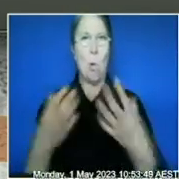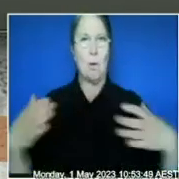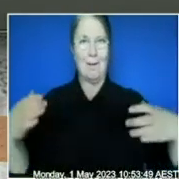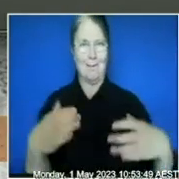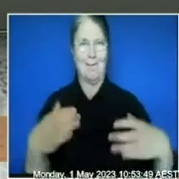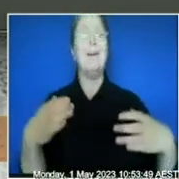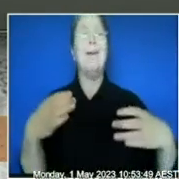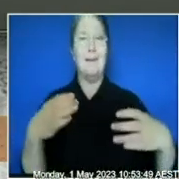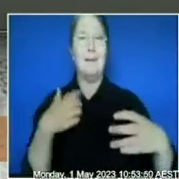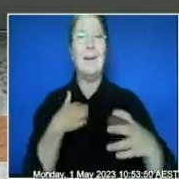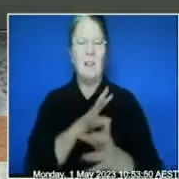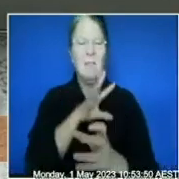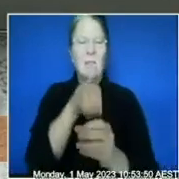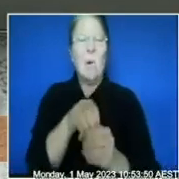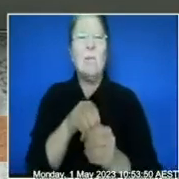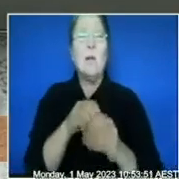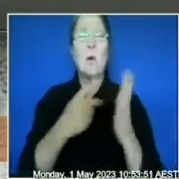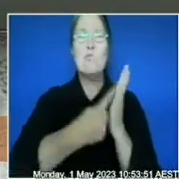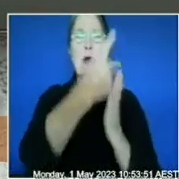controlled organisations.